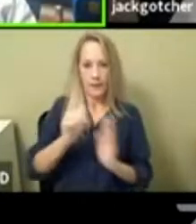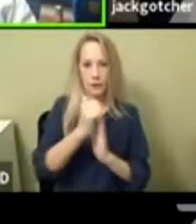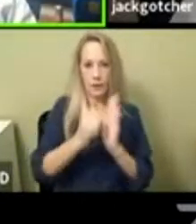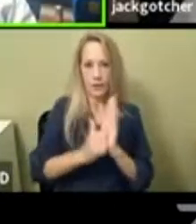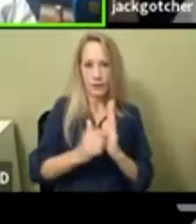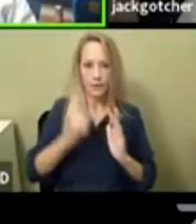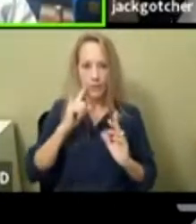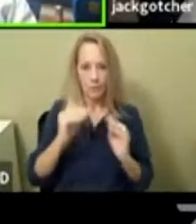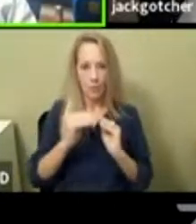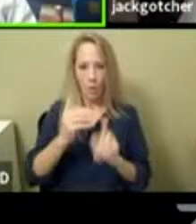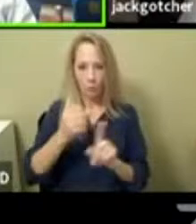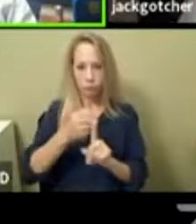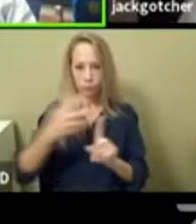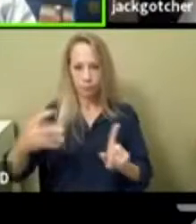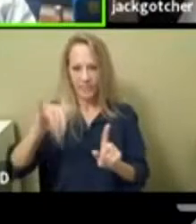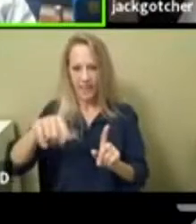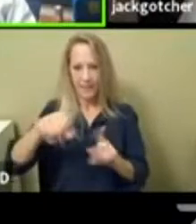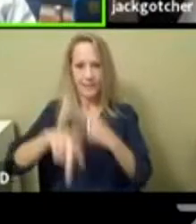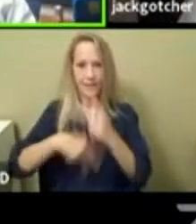well.